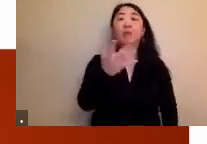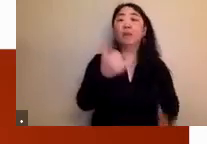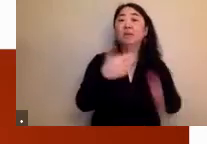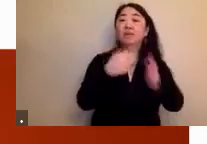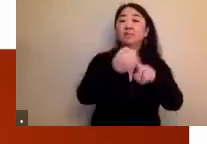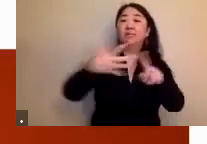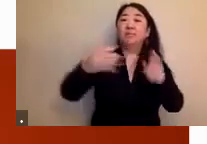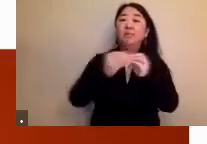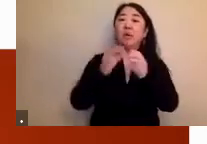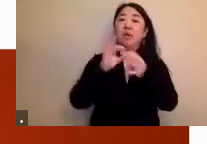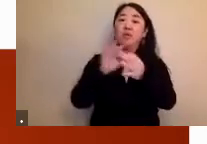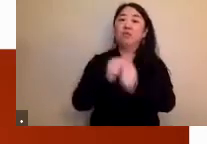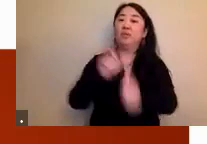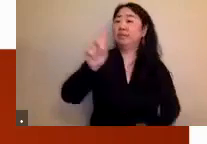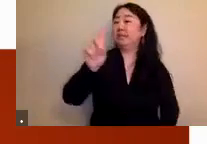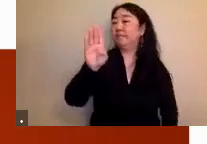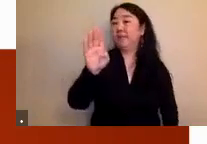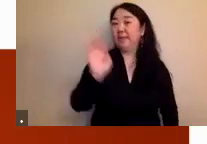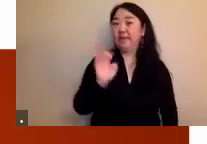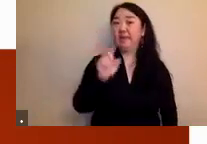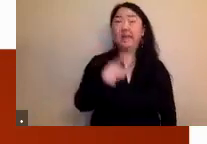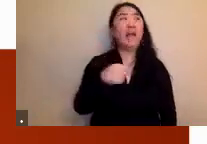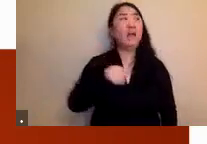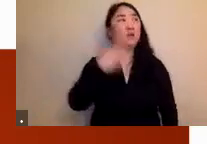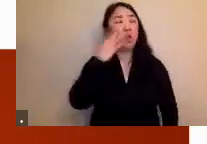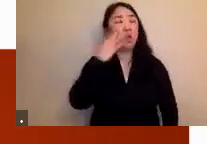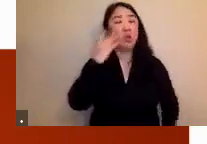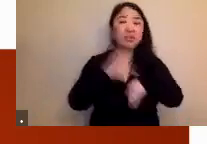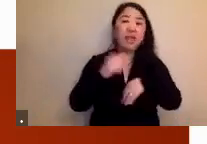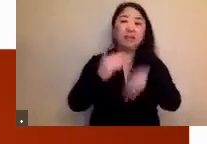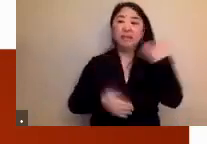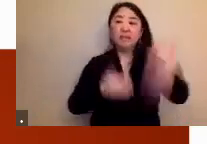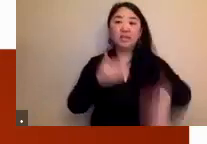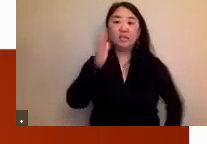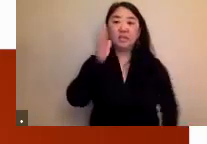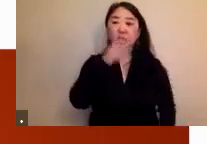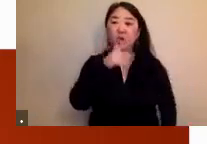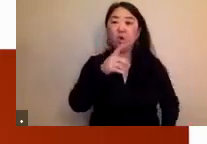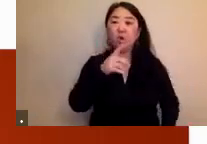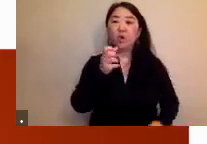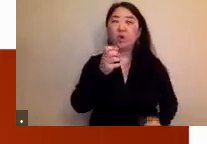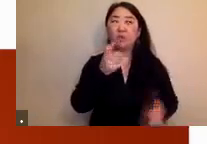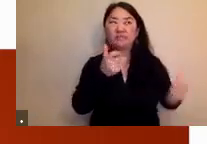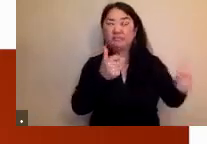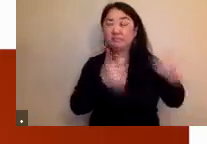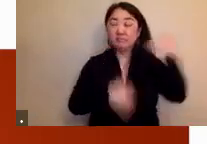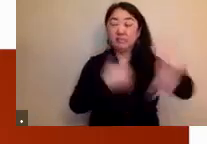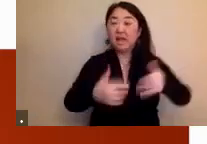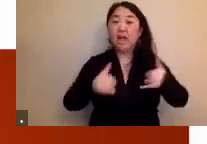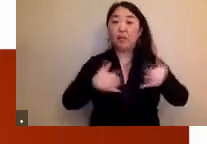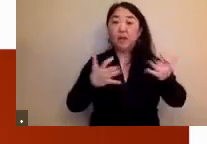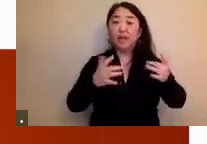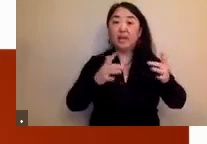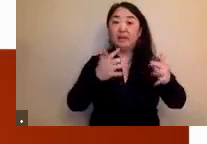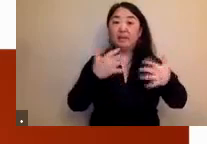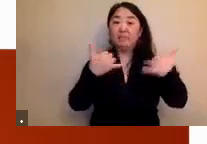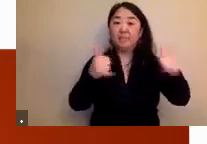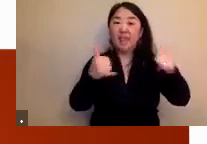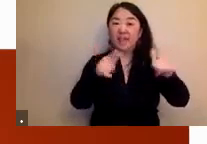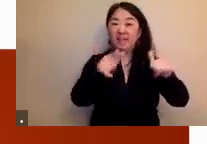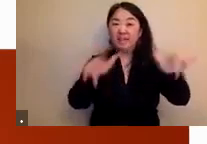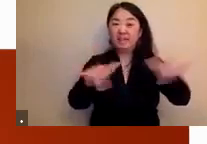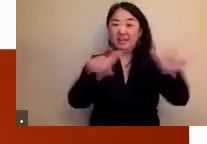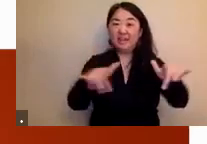Enterprise Program. Time is a little slow, so I'm not going to play the video that I wanted, but I did say that it was